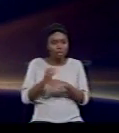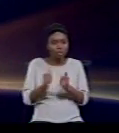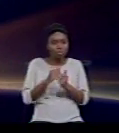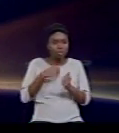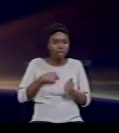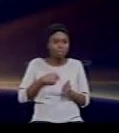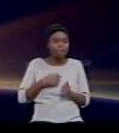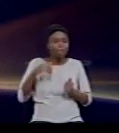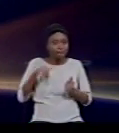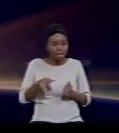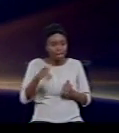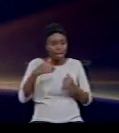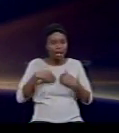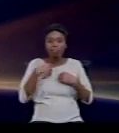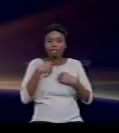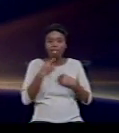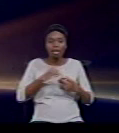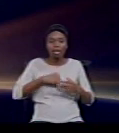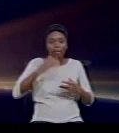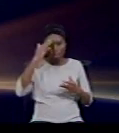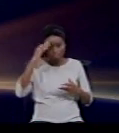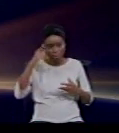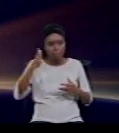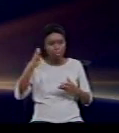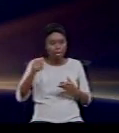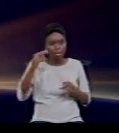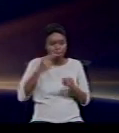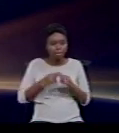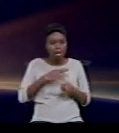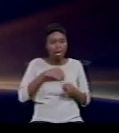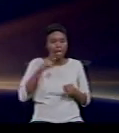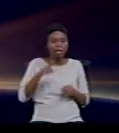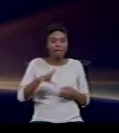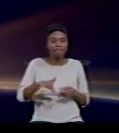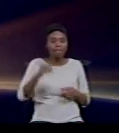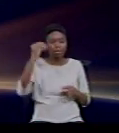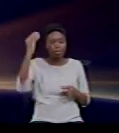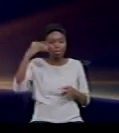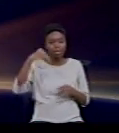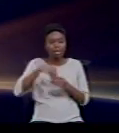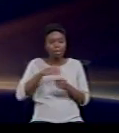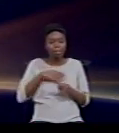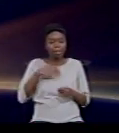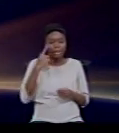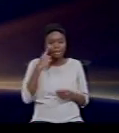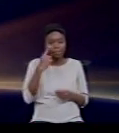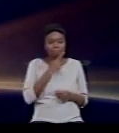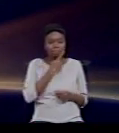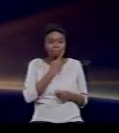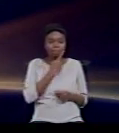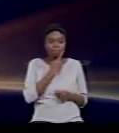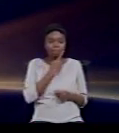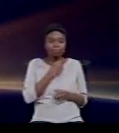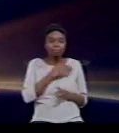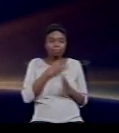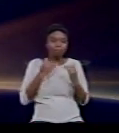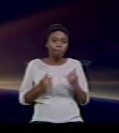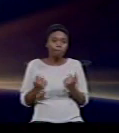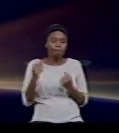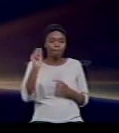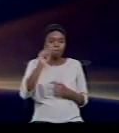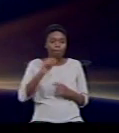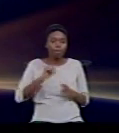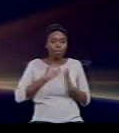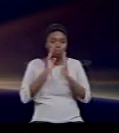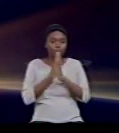me. Yet thou hast said, I know thee by name, and thou hast also found grace in my sight. Now therefore